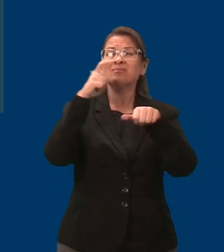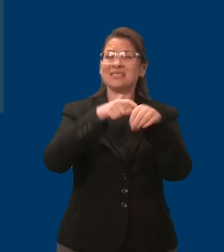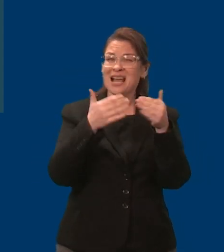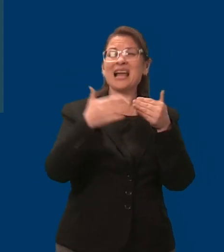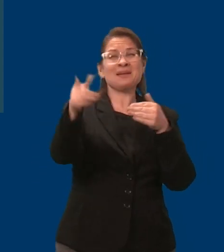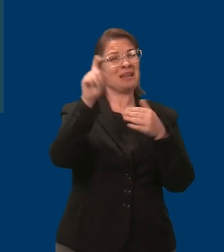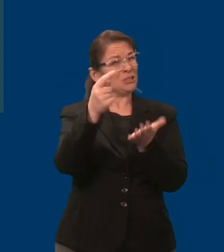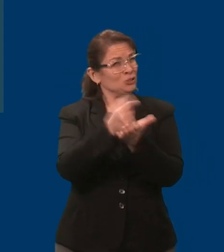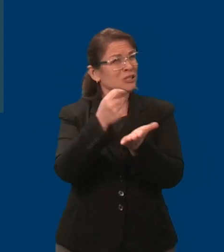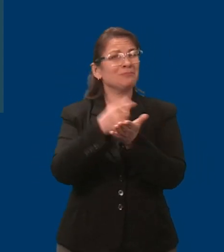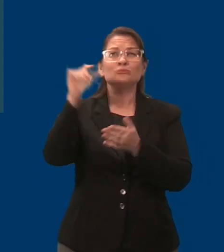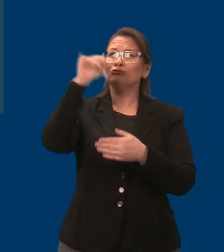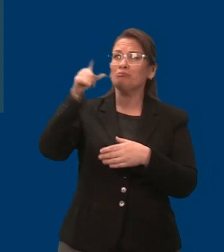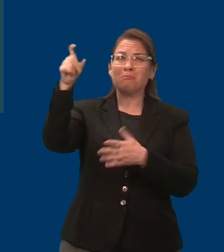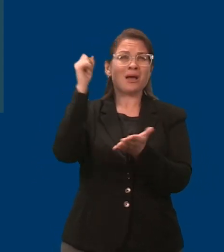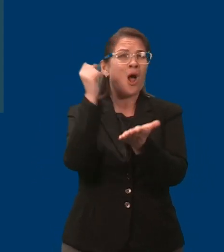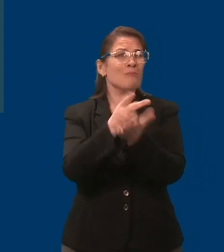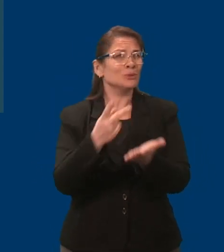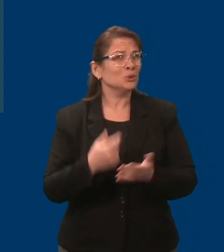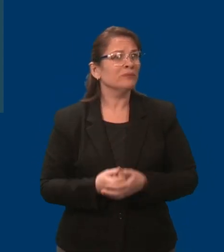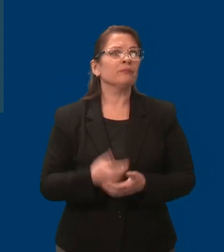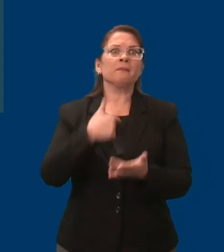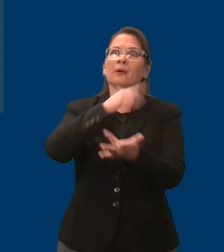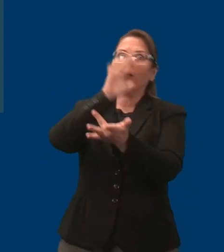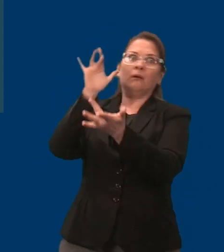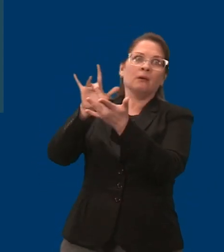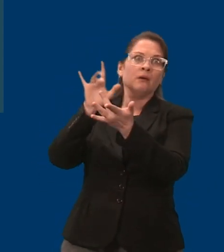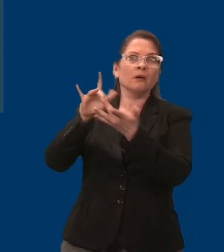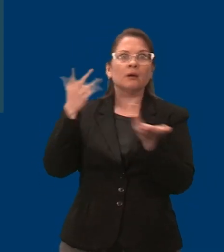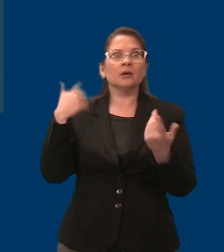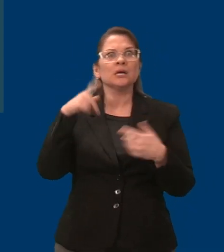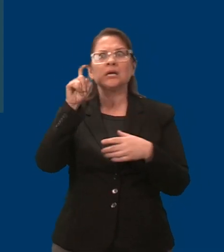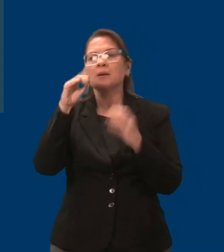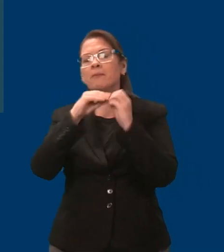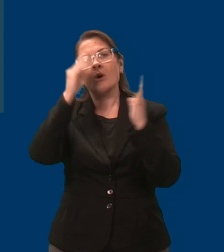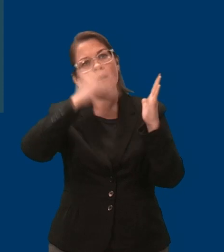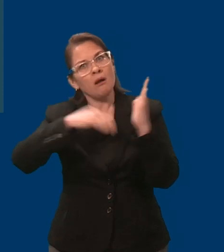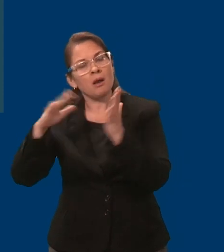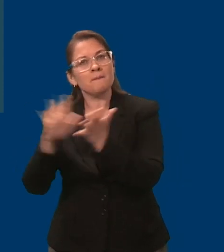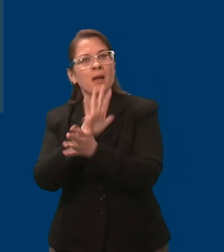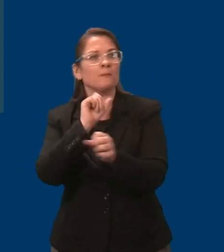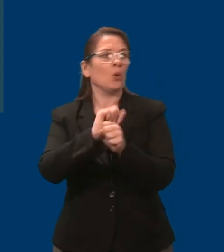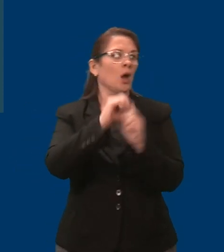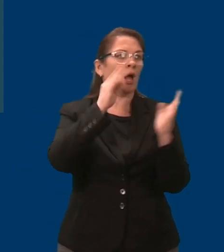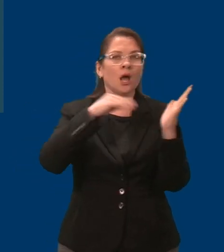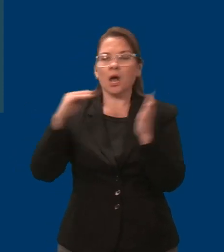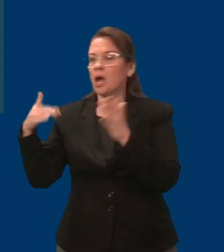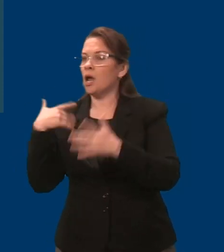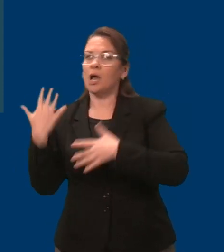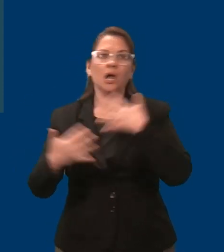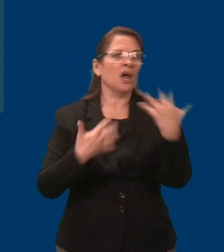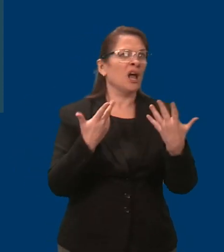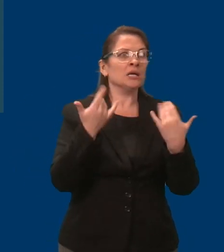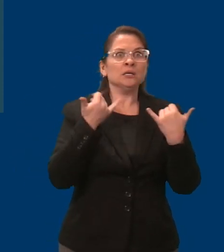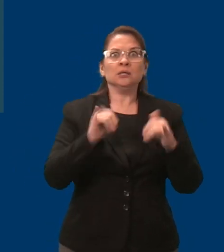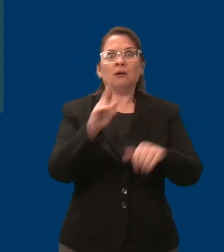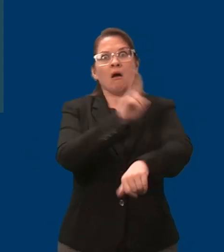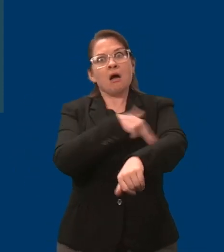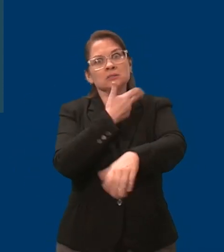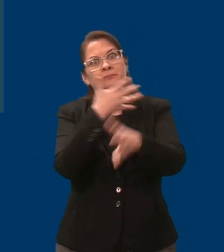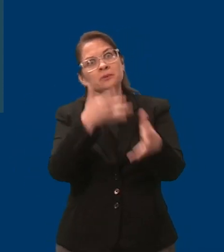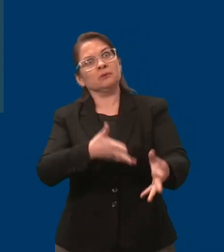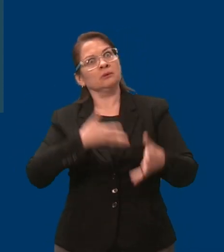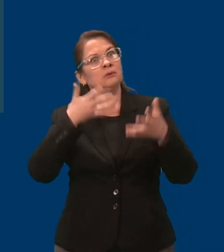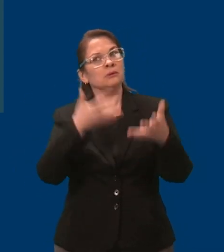right away, and we were told they needed more documentation from doctors to approve. Luckily, we were in the hospital and had many doctors available to us on a